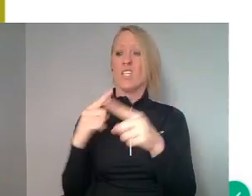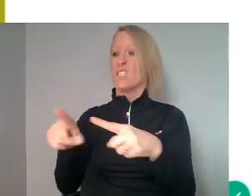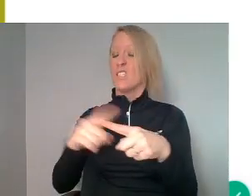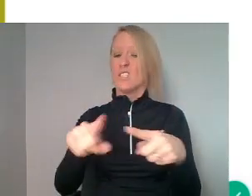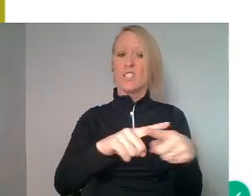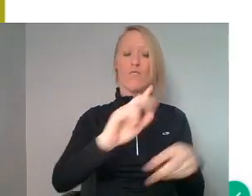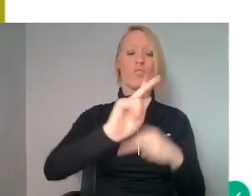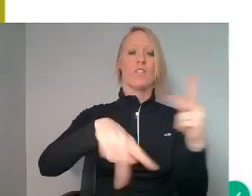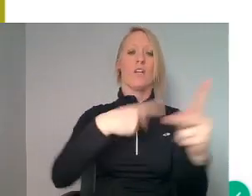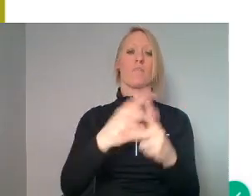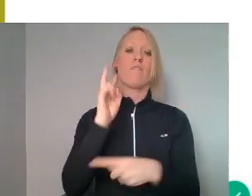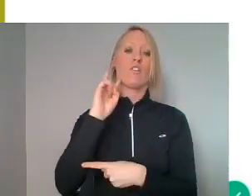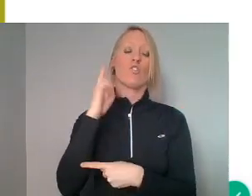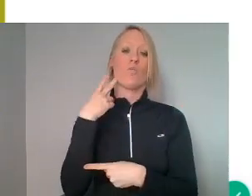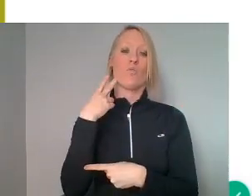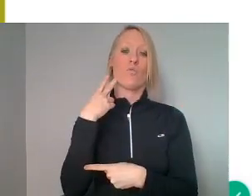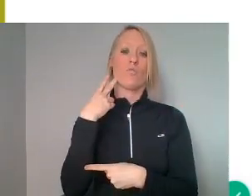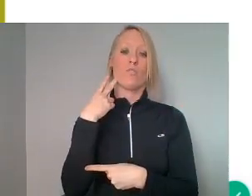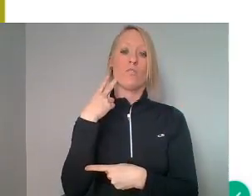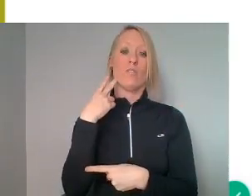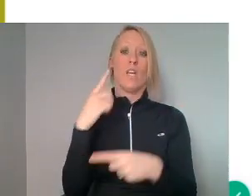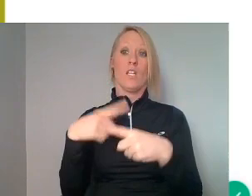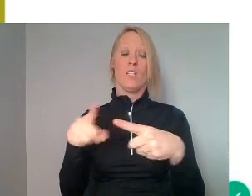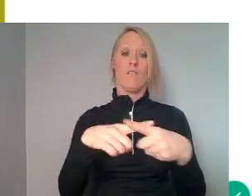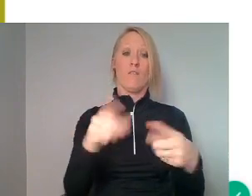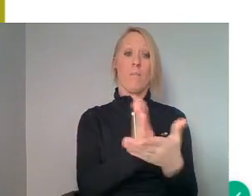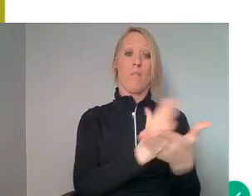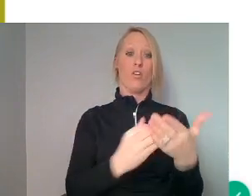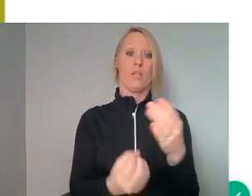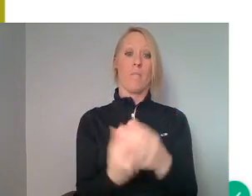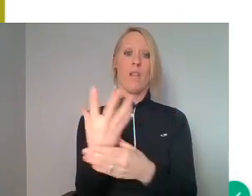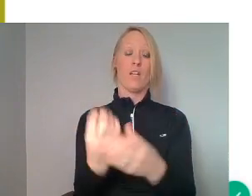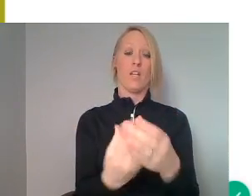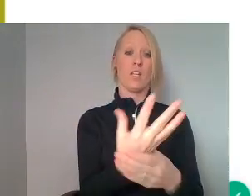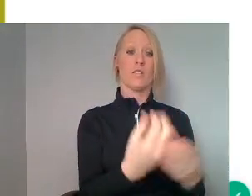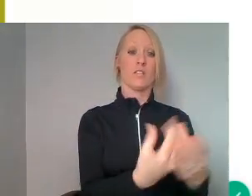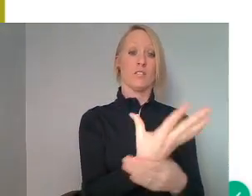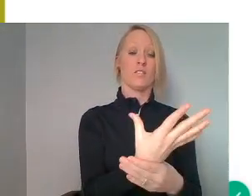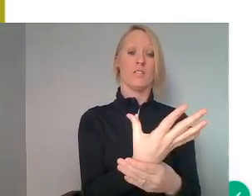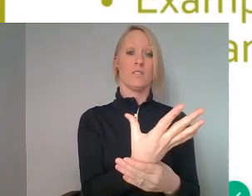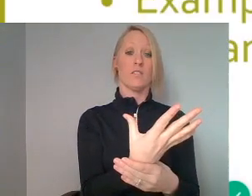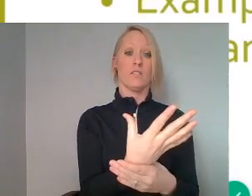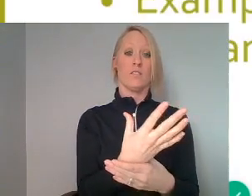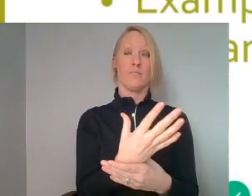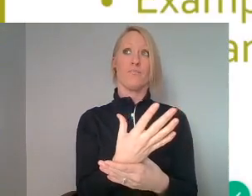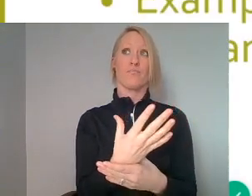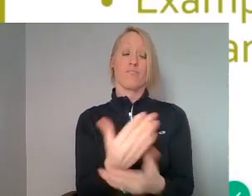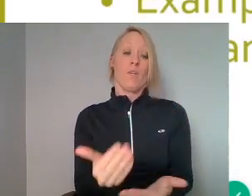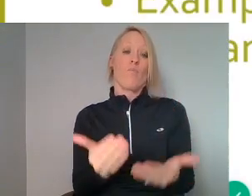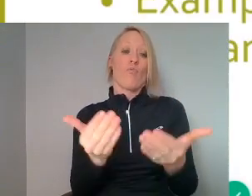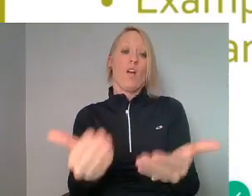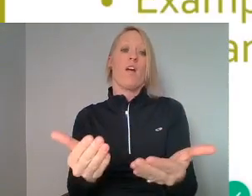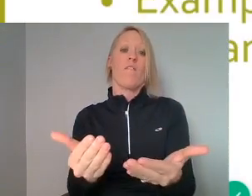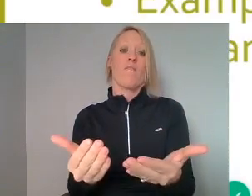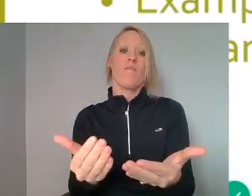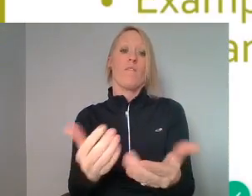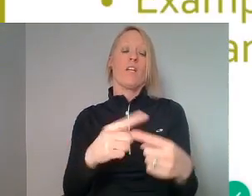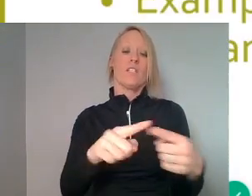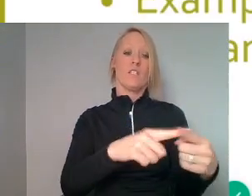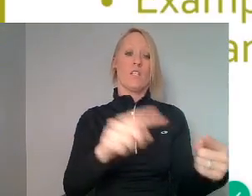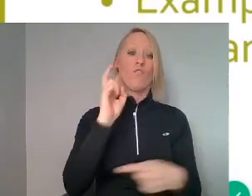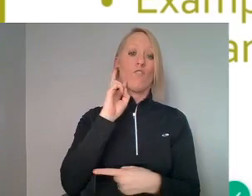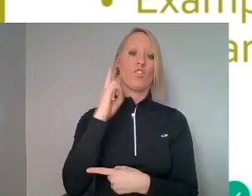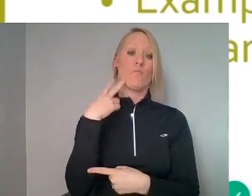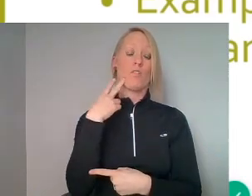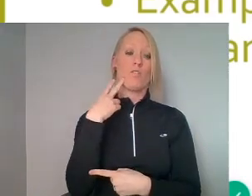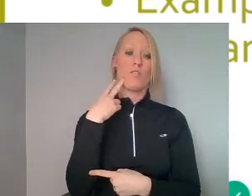So different parts of plants provide us with different categories of veggies, and let's take a look. The first one we're going to look at